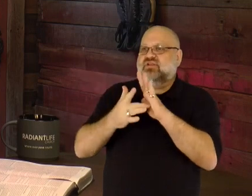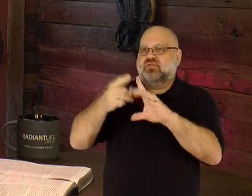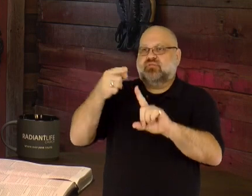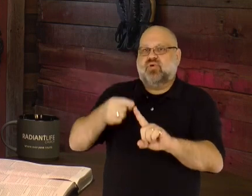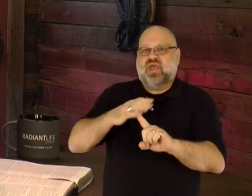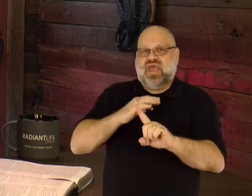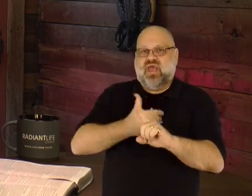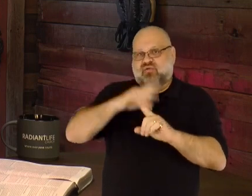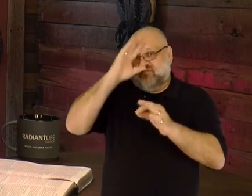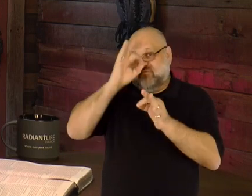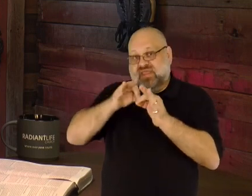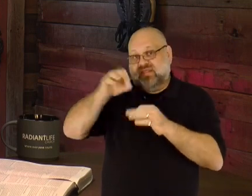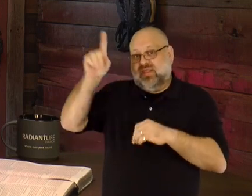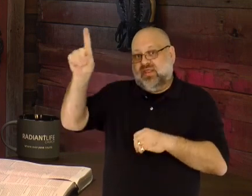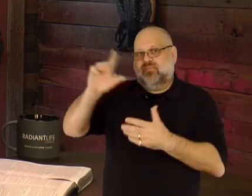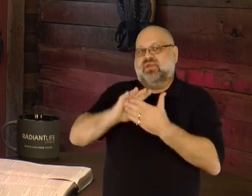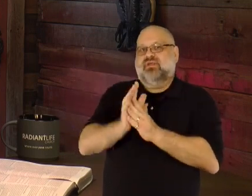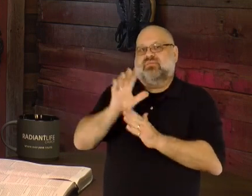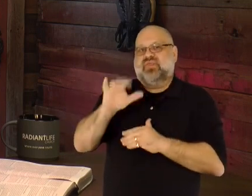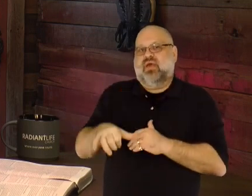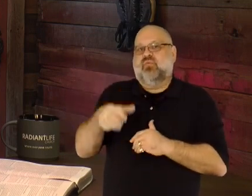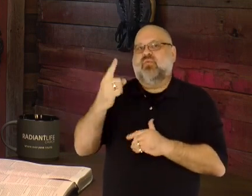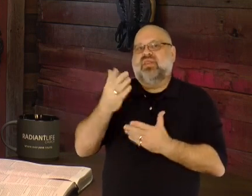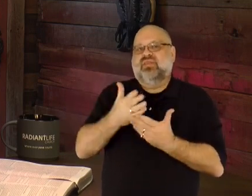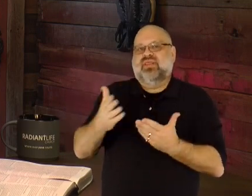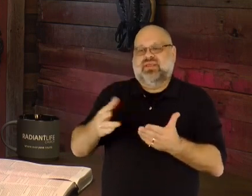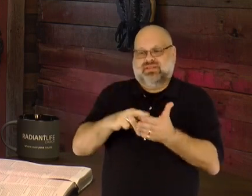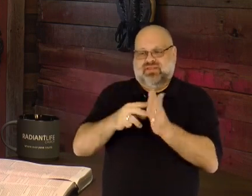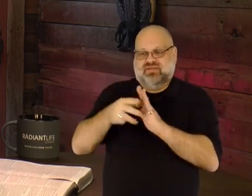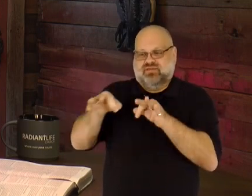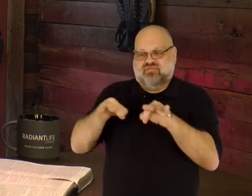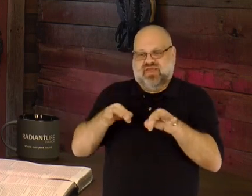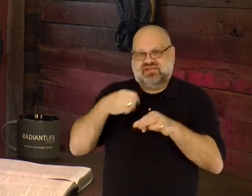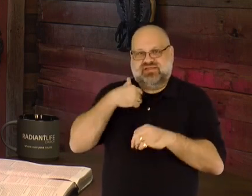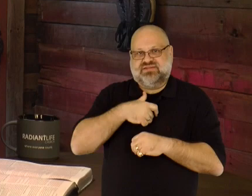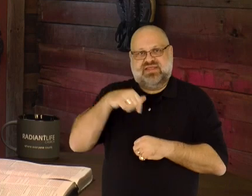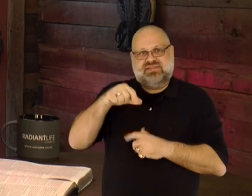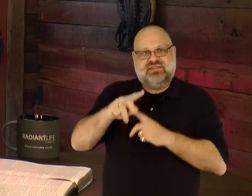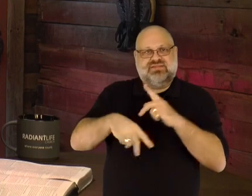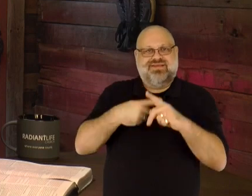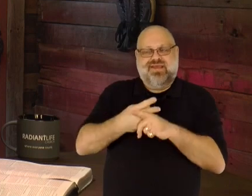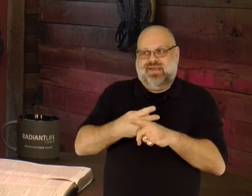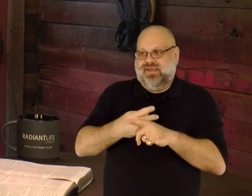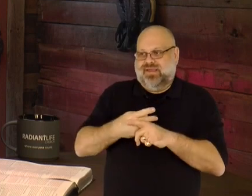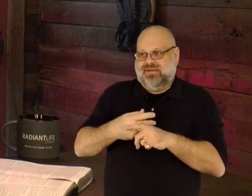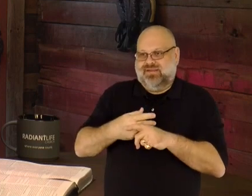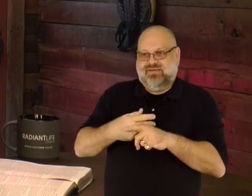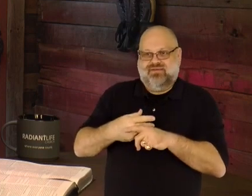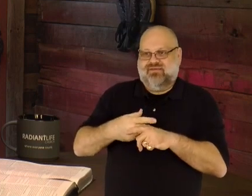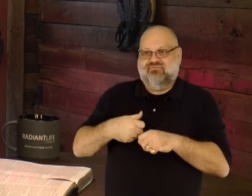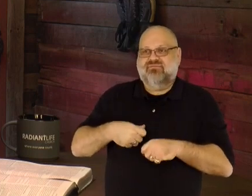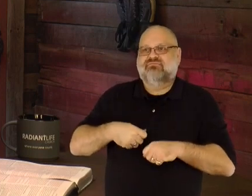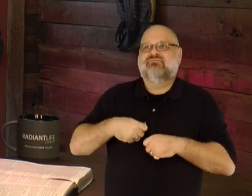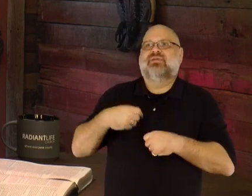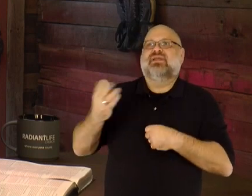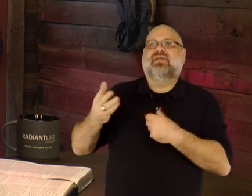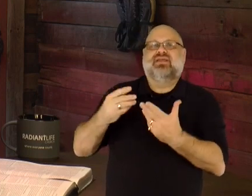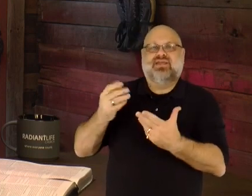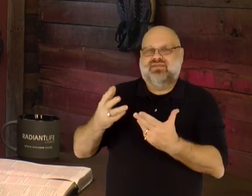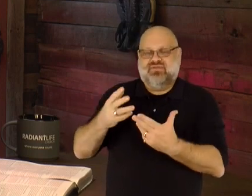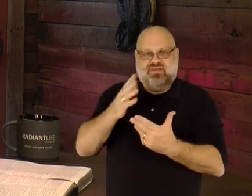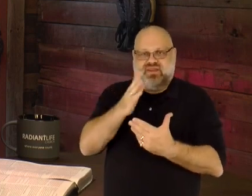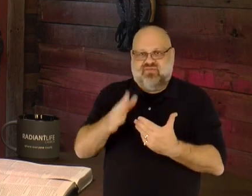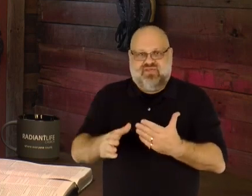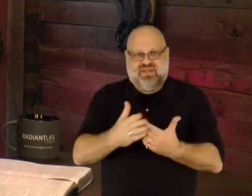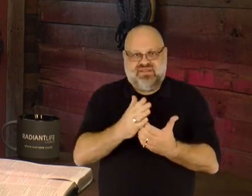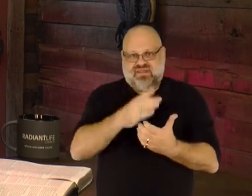faith in him becomes the one thing that defines us. And this kind of selflessness is never easy for us.